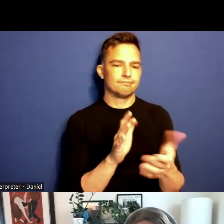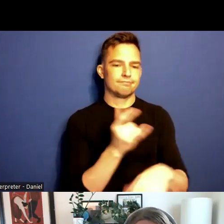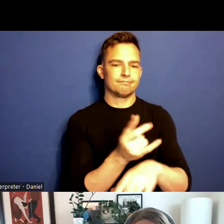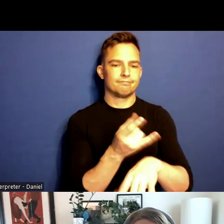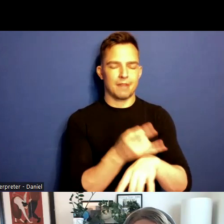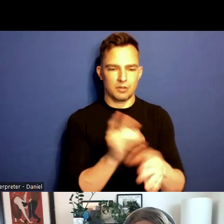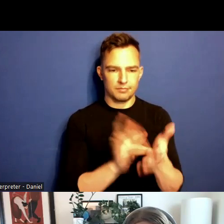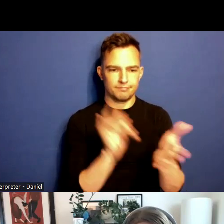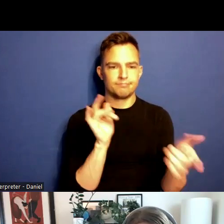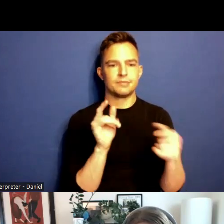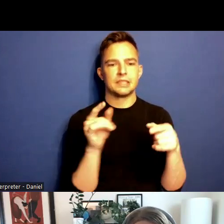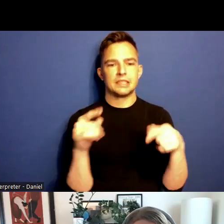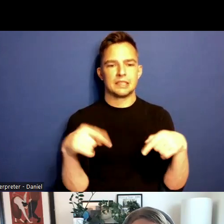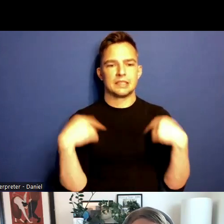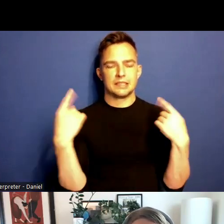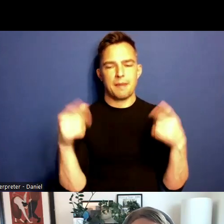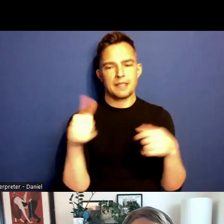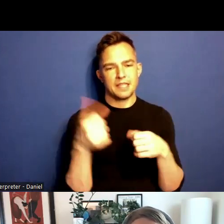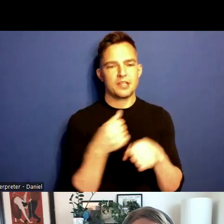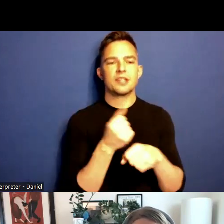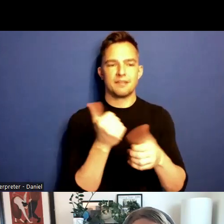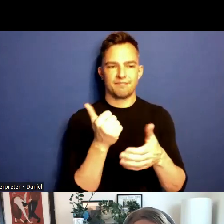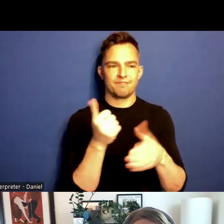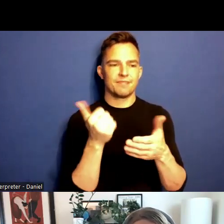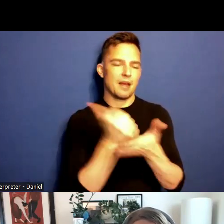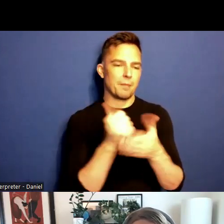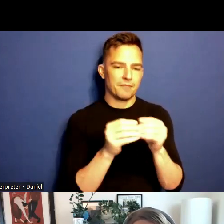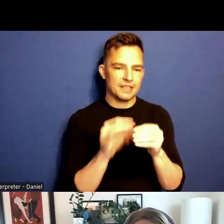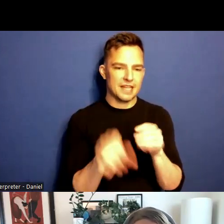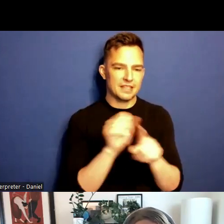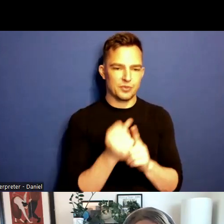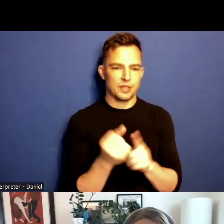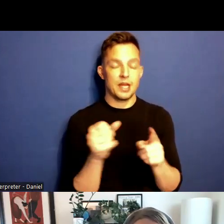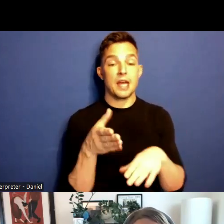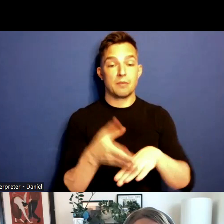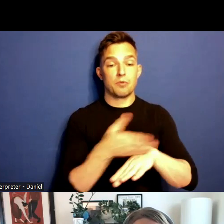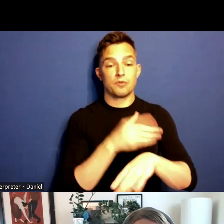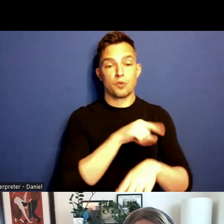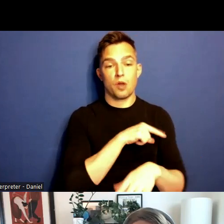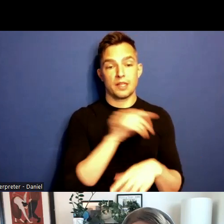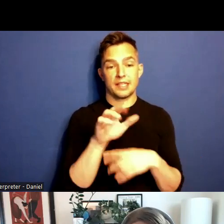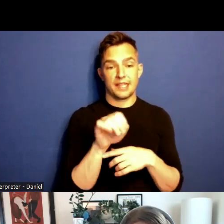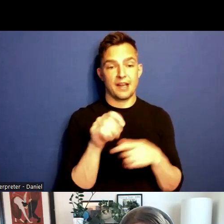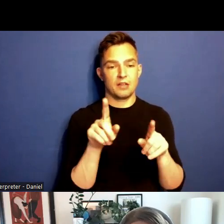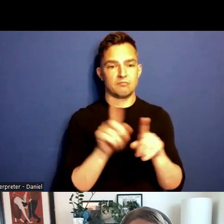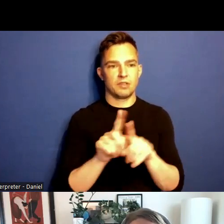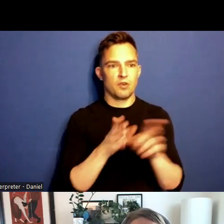expand services, increase their workforce, and really improve the quality of care in ways that are